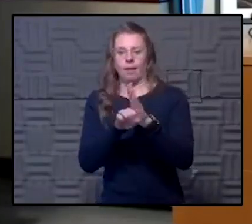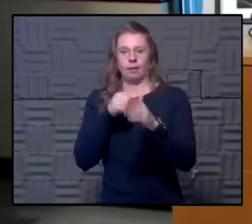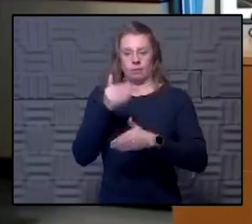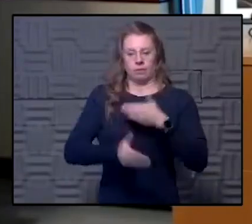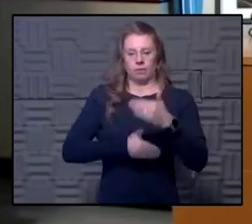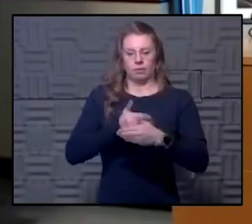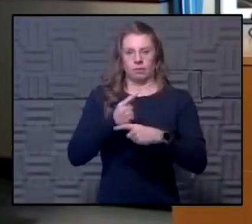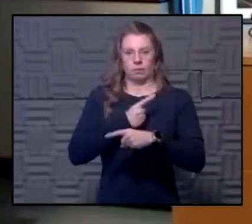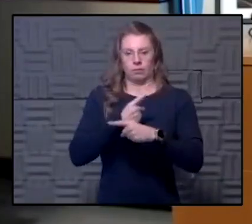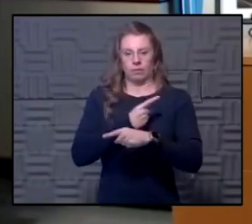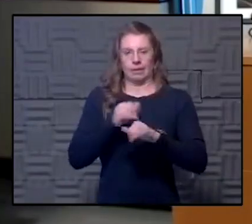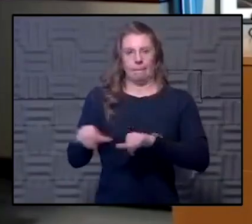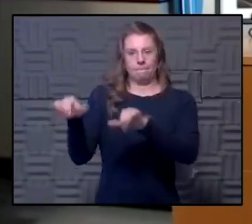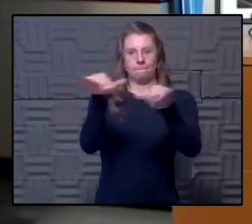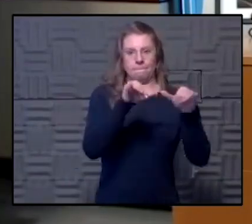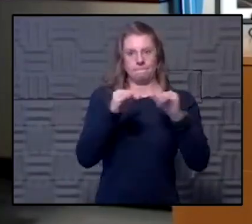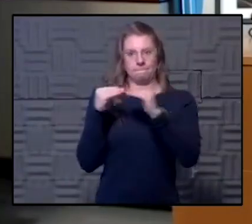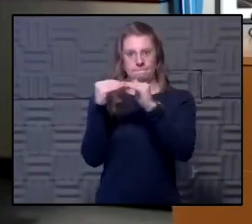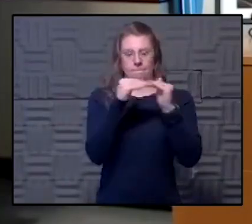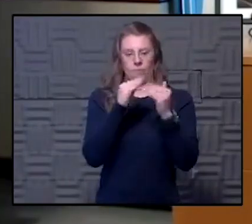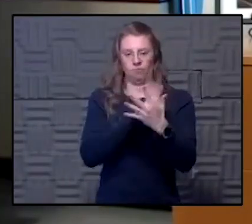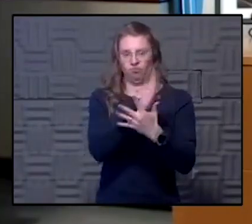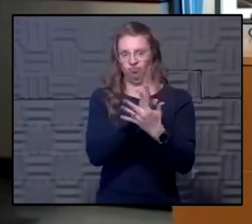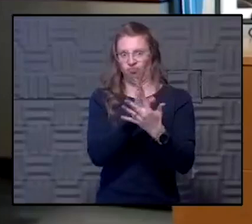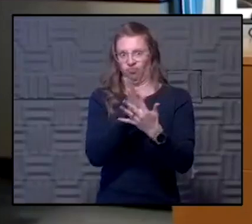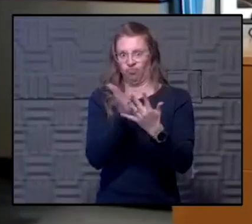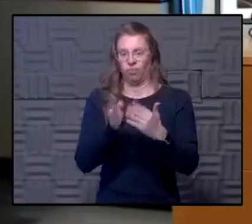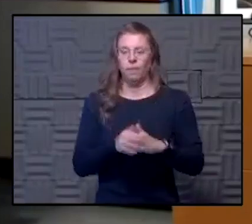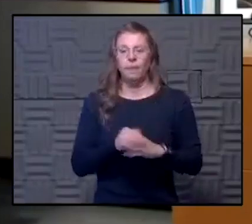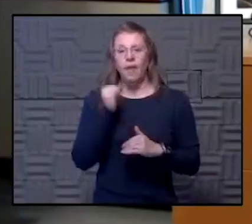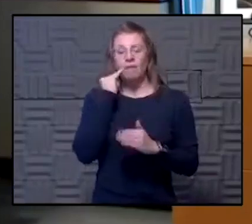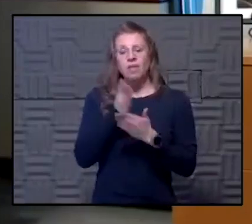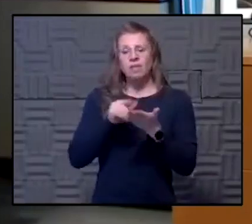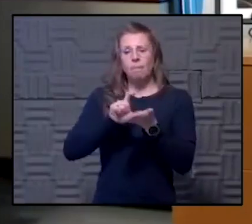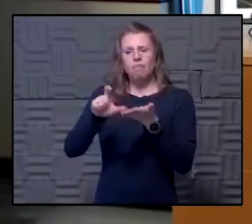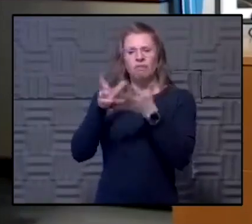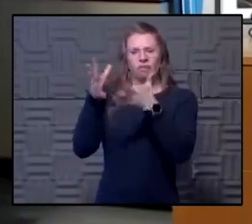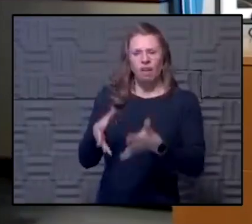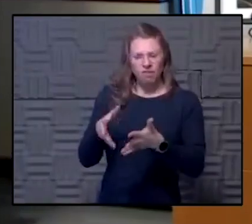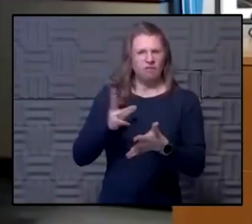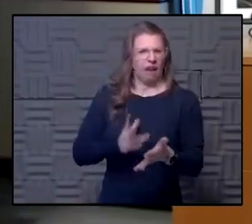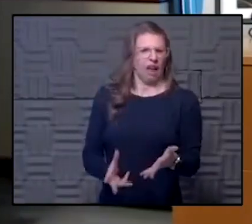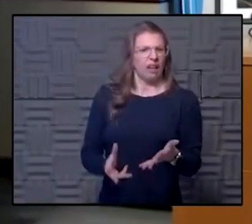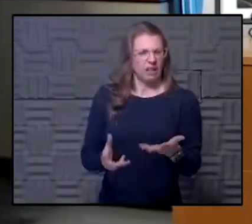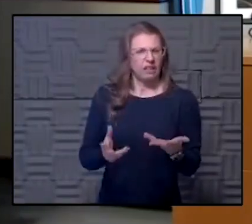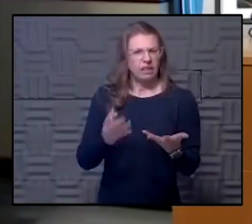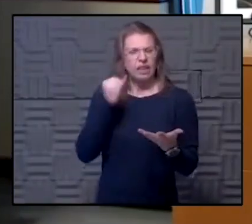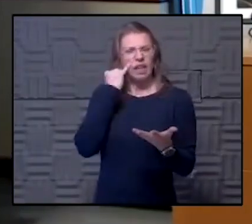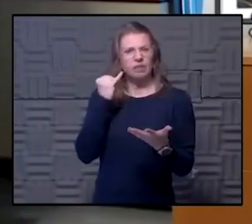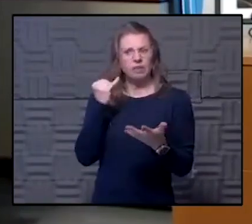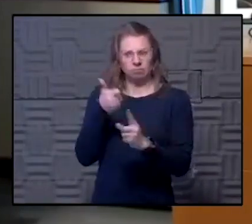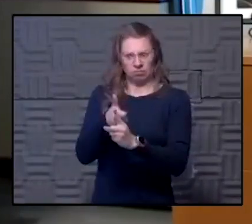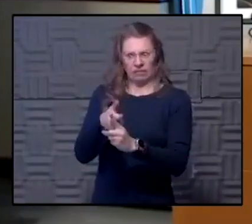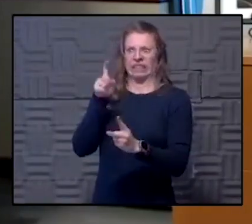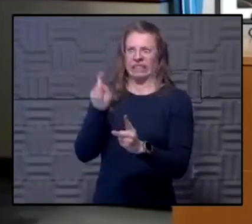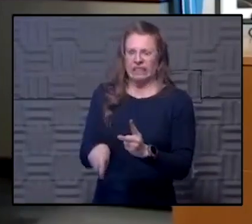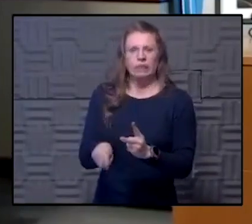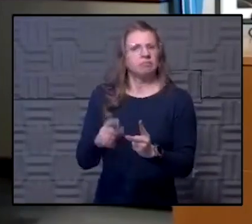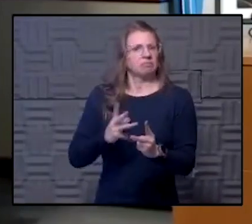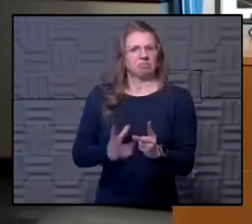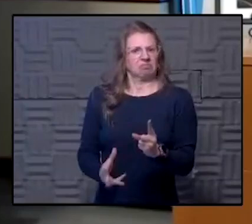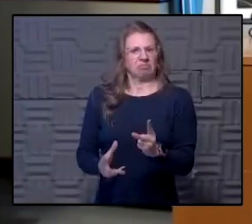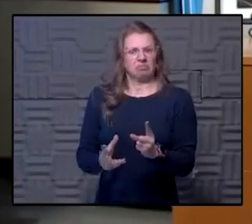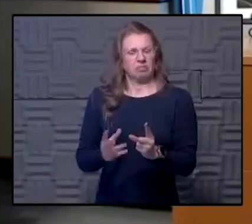of course, if there's a few doses left over, fine to give it to anybody that really needs to have it. That's not a big